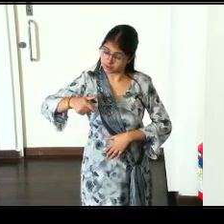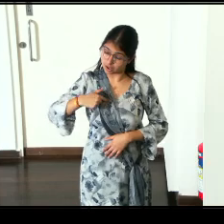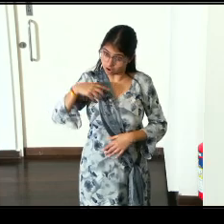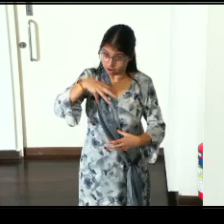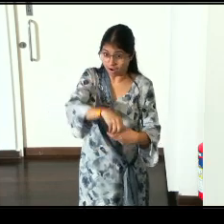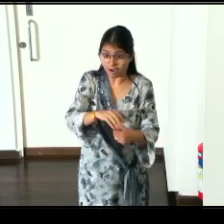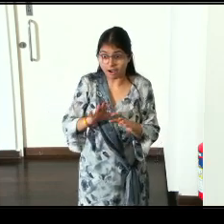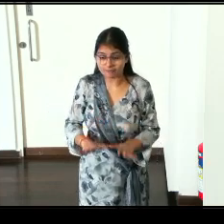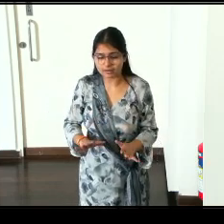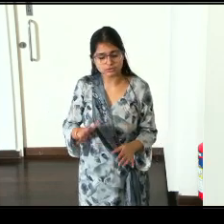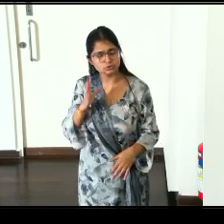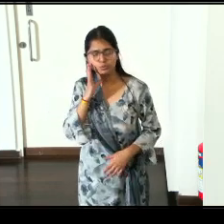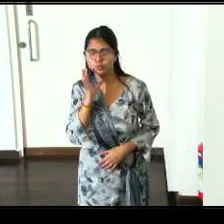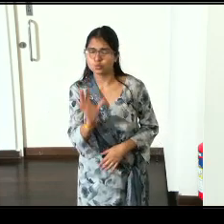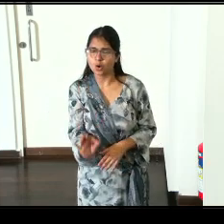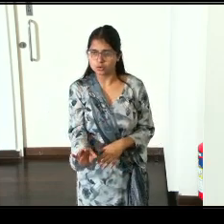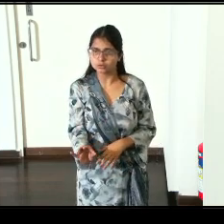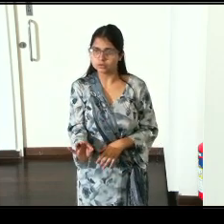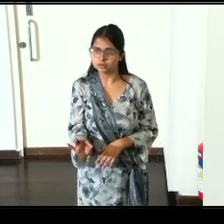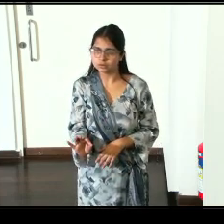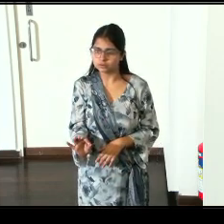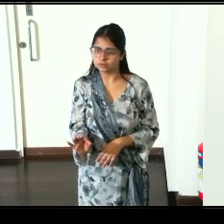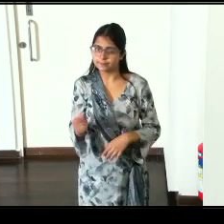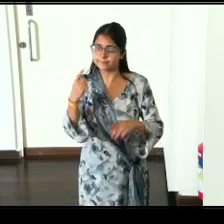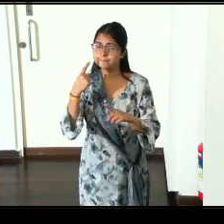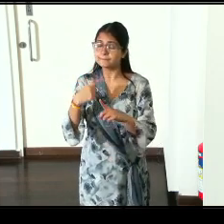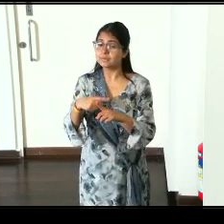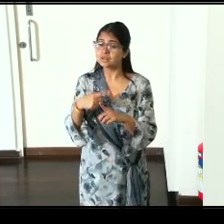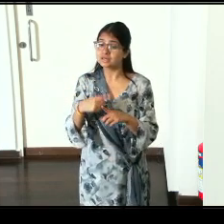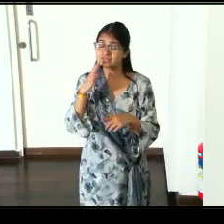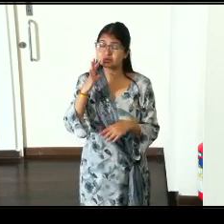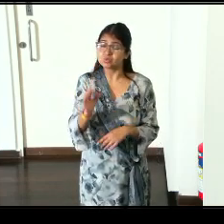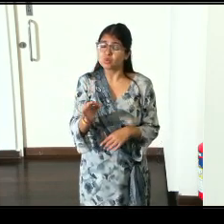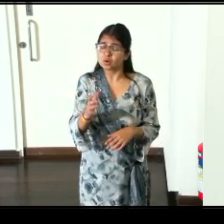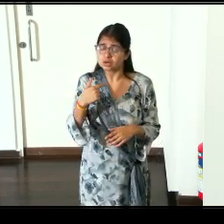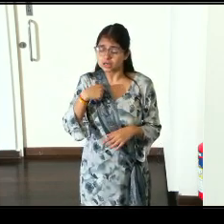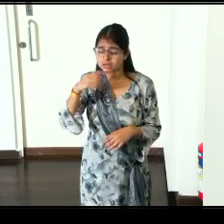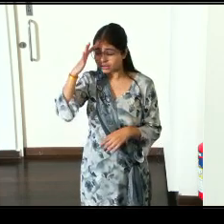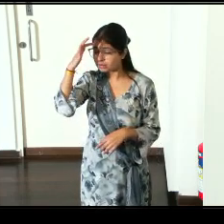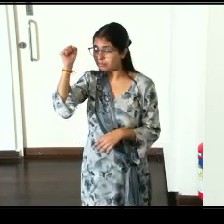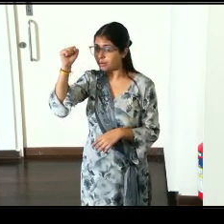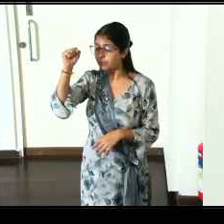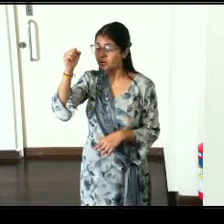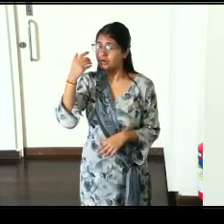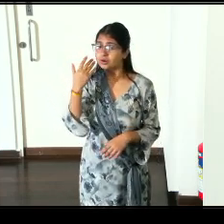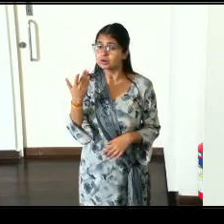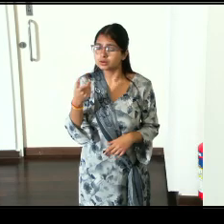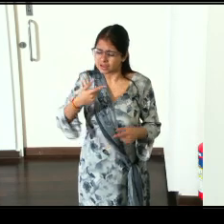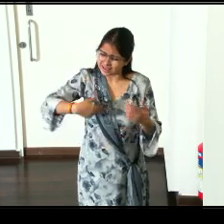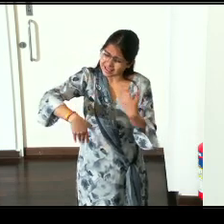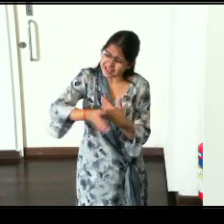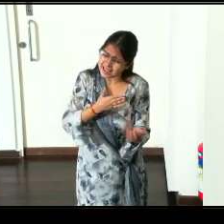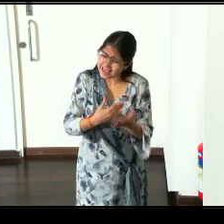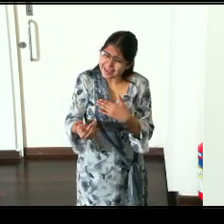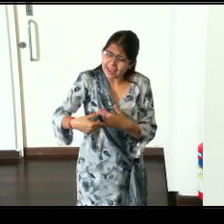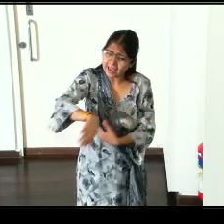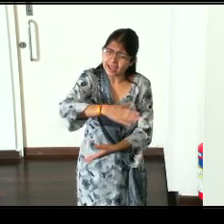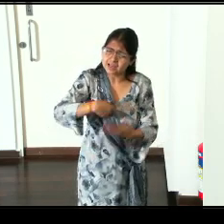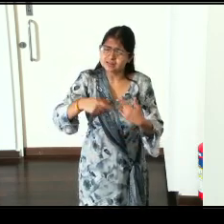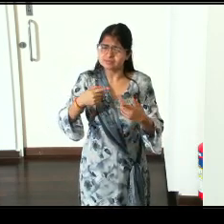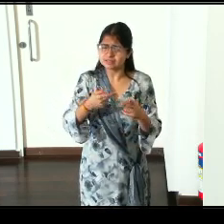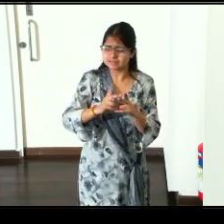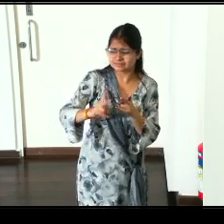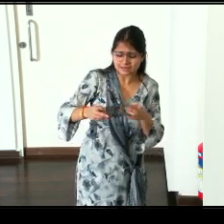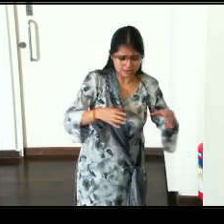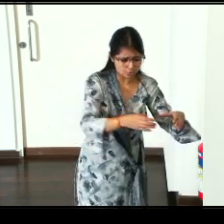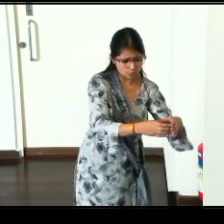of the things, perhaps, I think it's important to also remember that whatever the differences between different kinds of